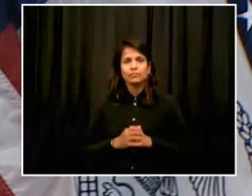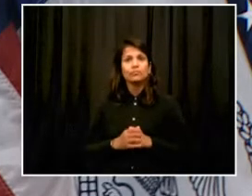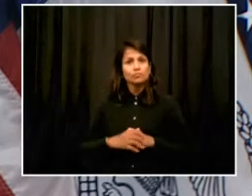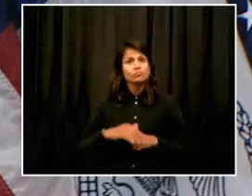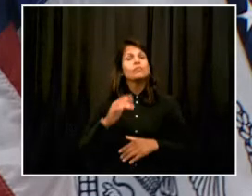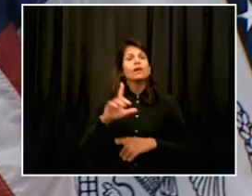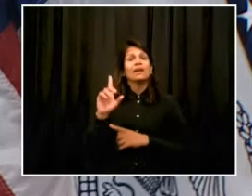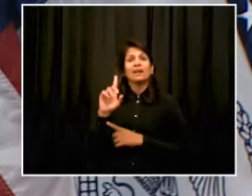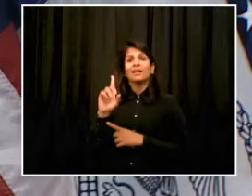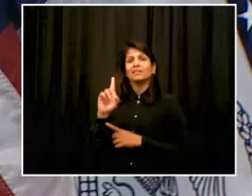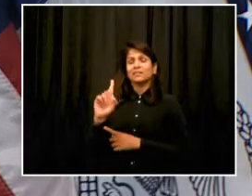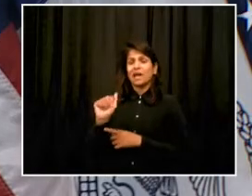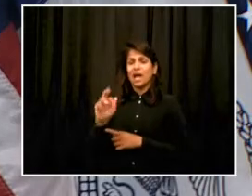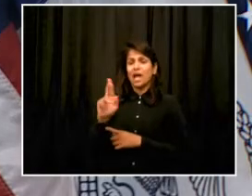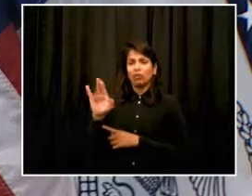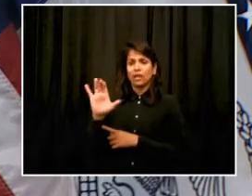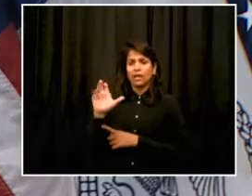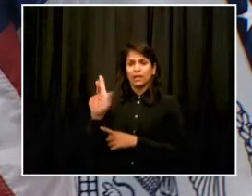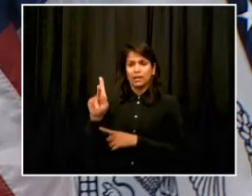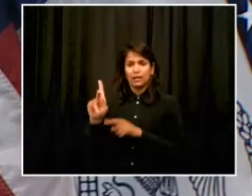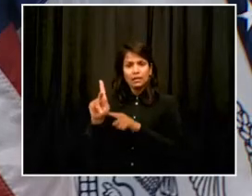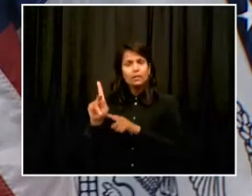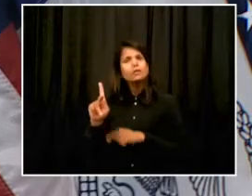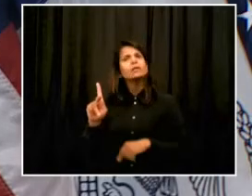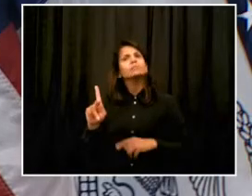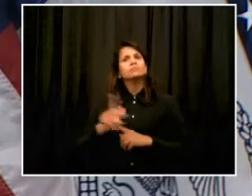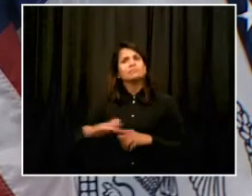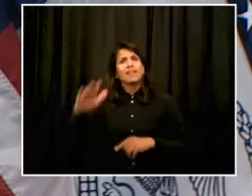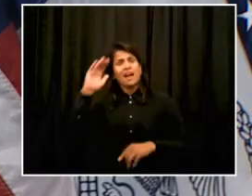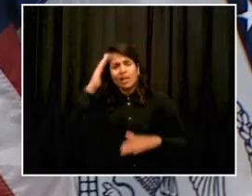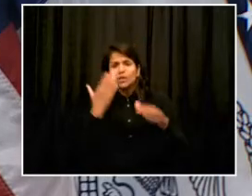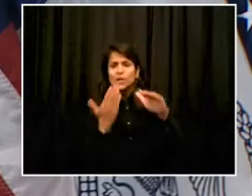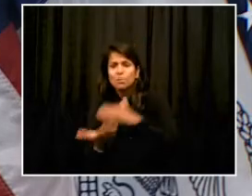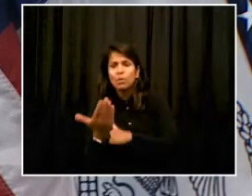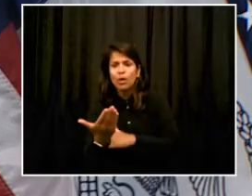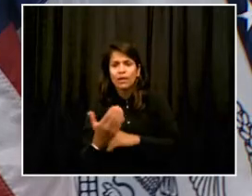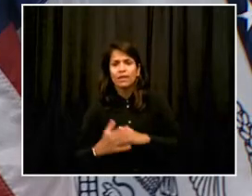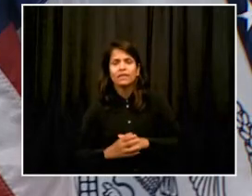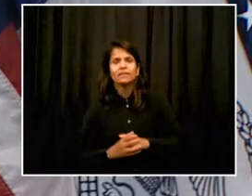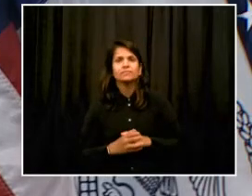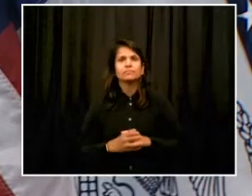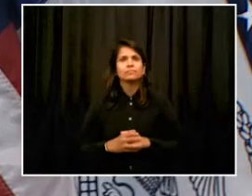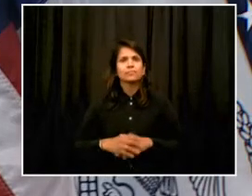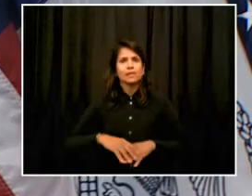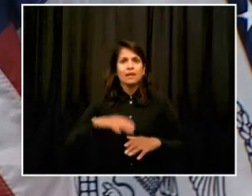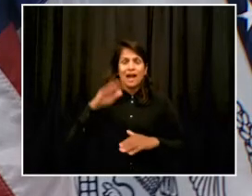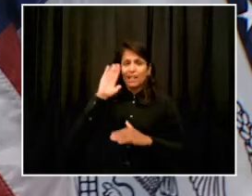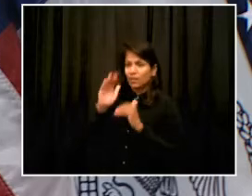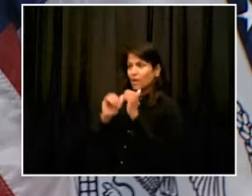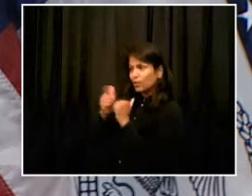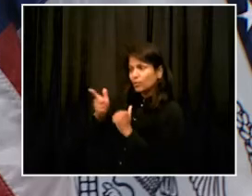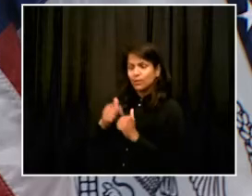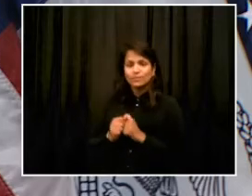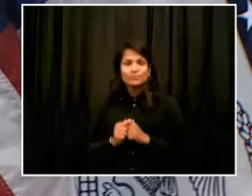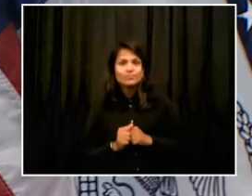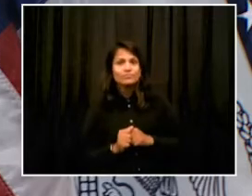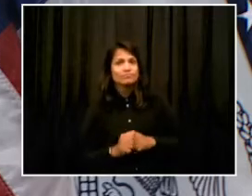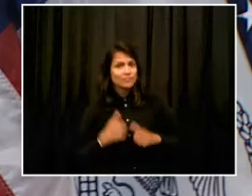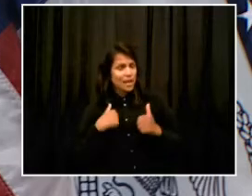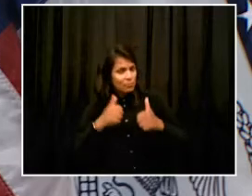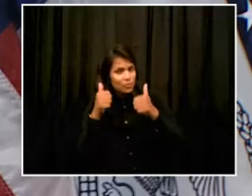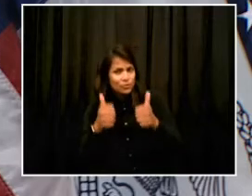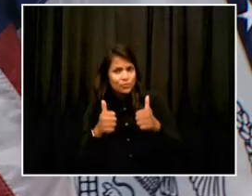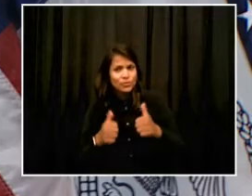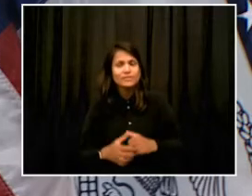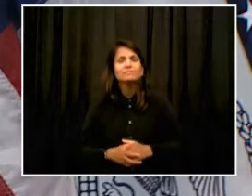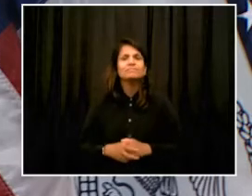Hi, good morning. Hey, Derek, how are You you? can hear me, right? I'm doing well. And I just wanted to ask about reopening